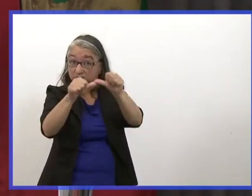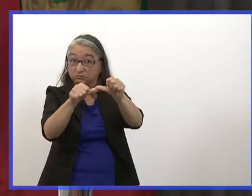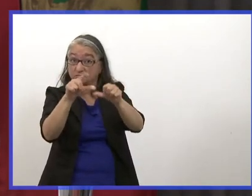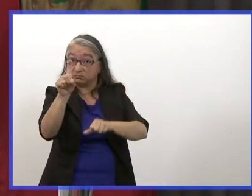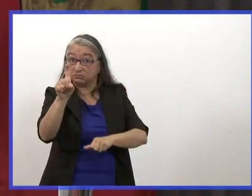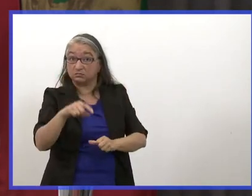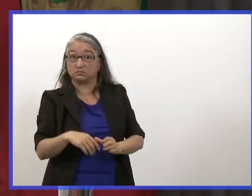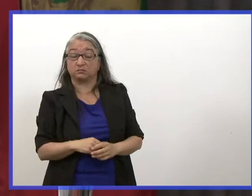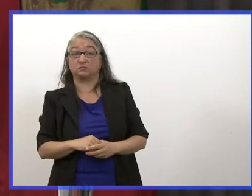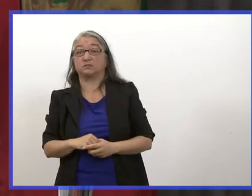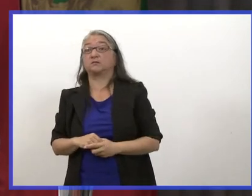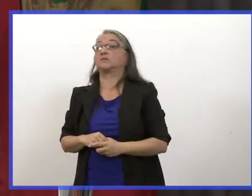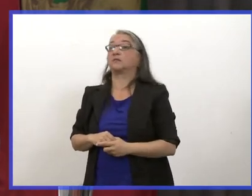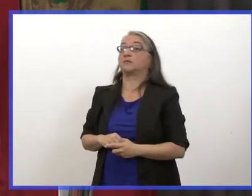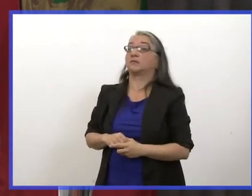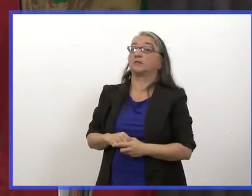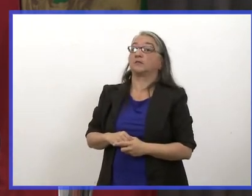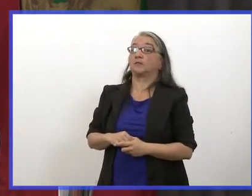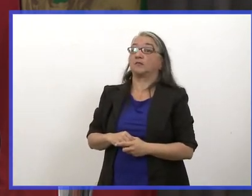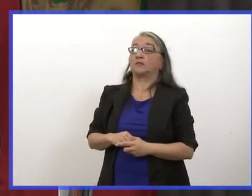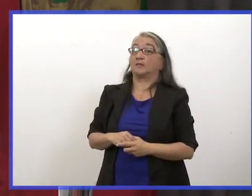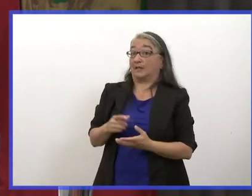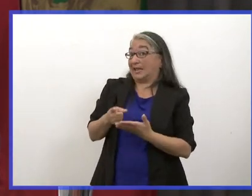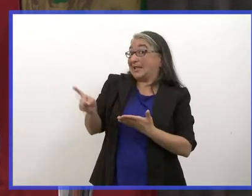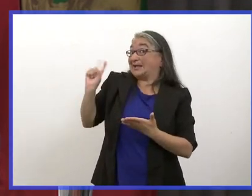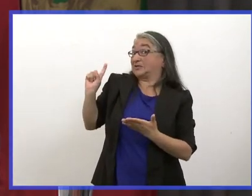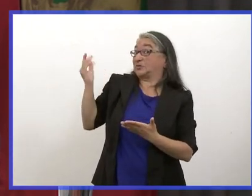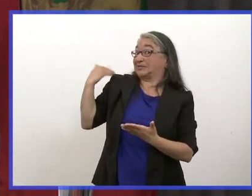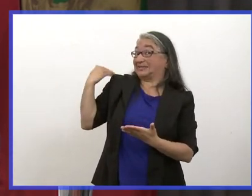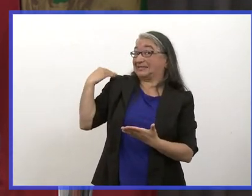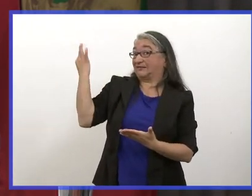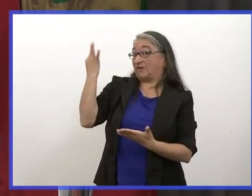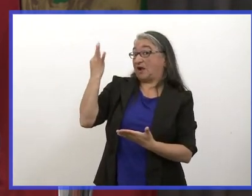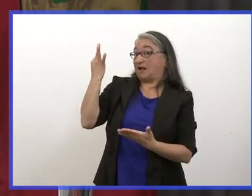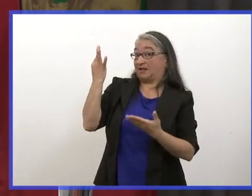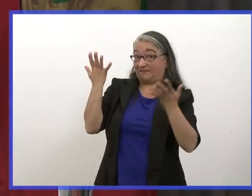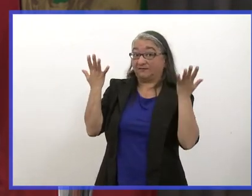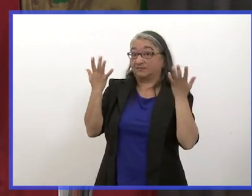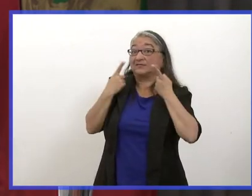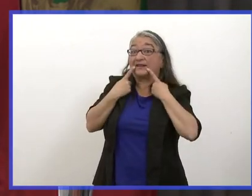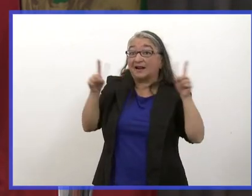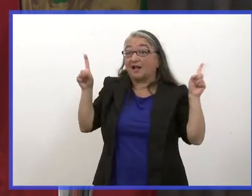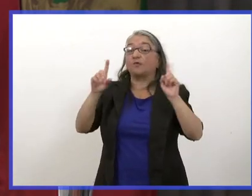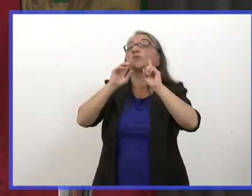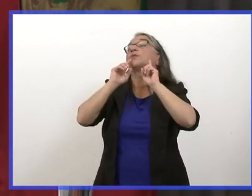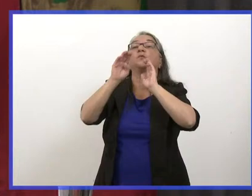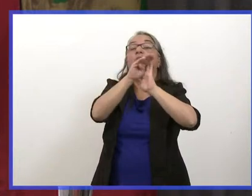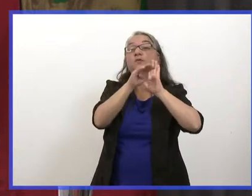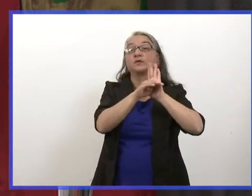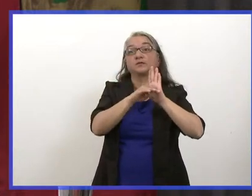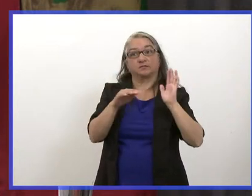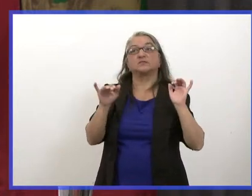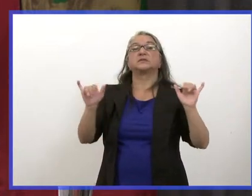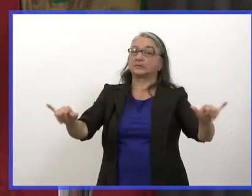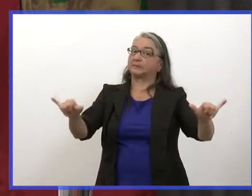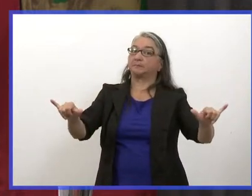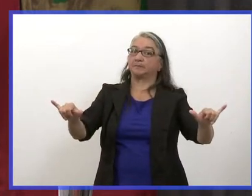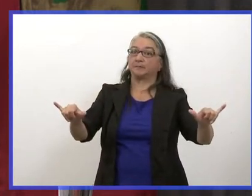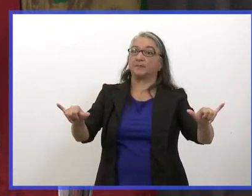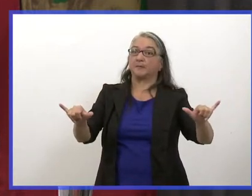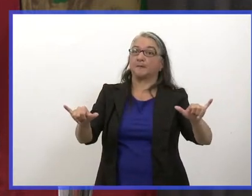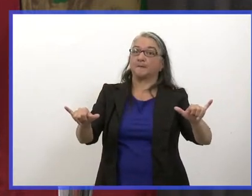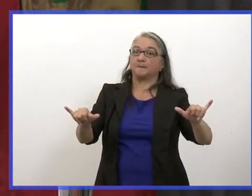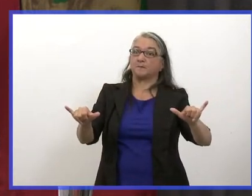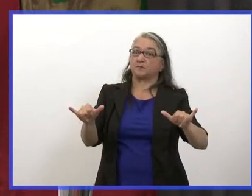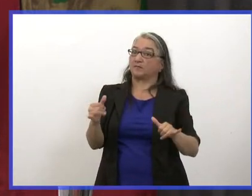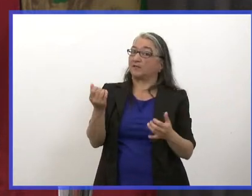doesn't change the orders we announced last Friday. But we have had some of the most generous supports and easiest to apply for and to